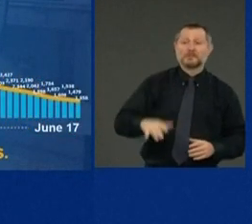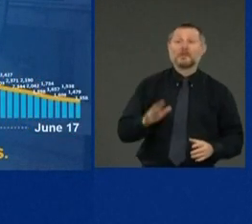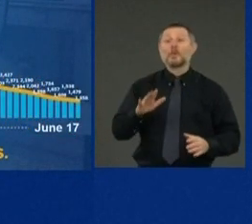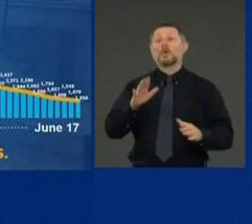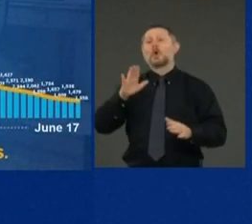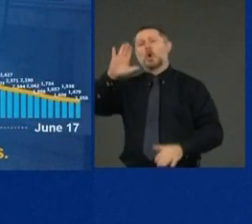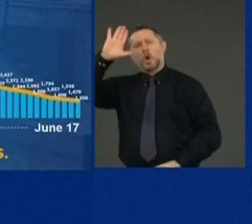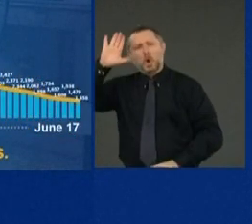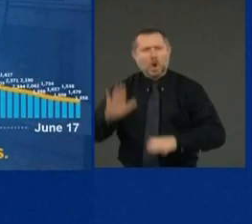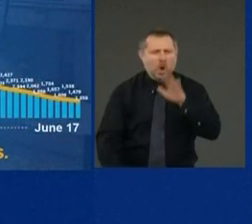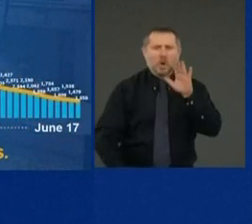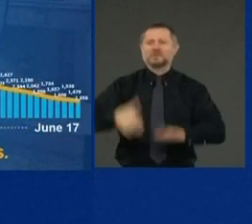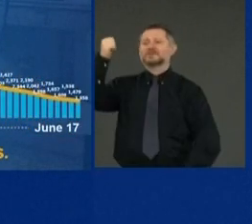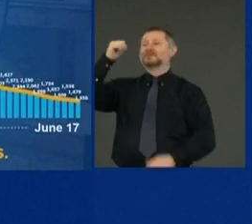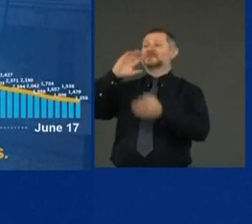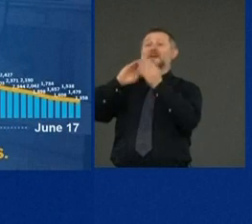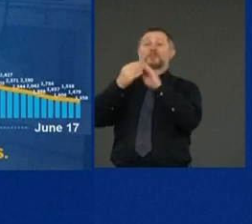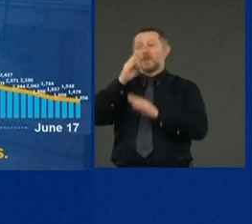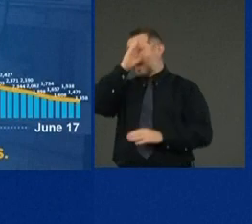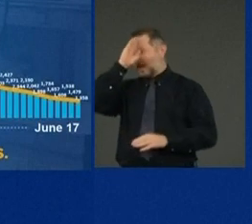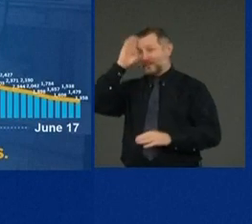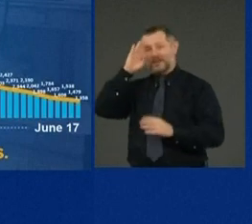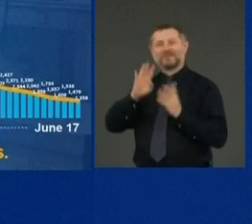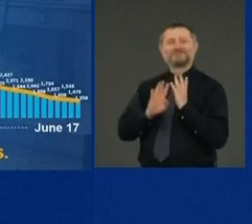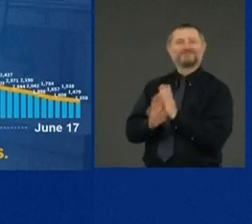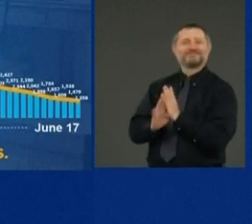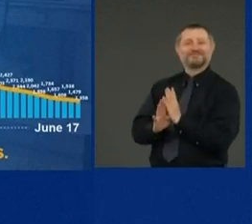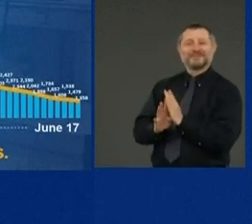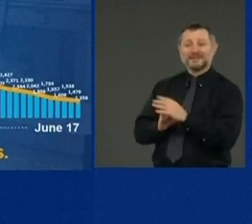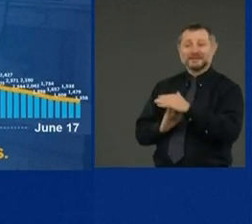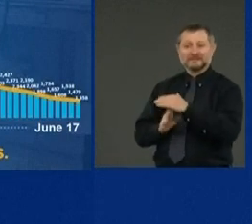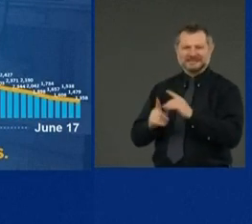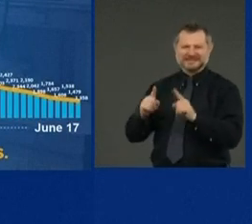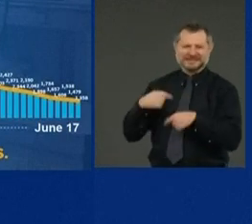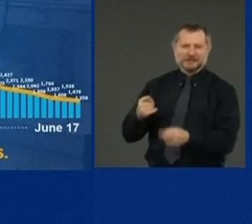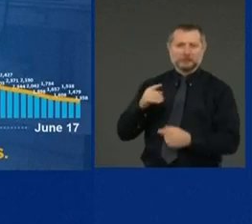Lowest number of hospitalizations since we started.